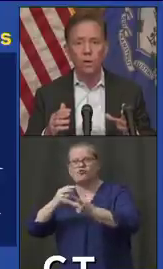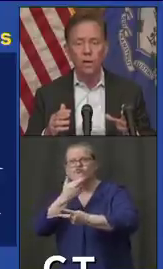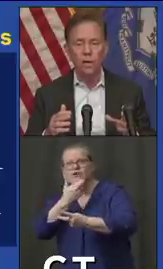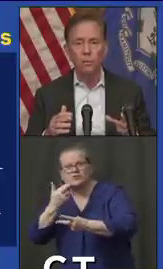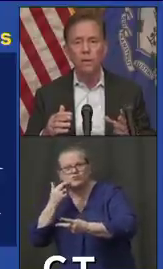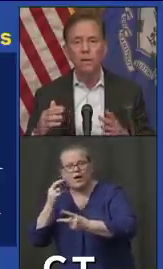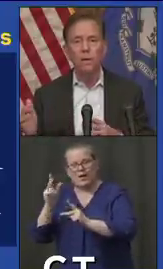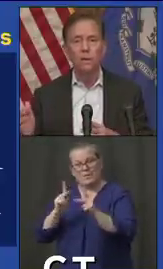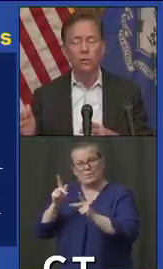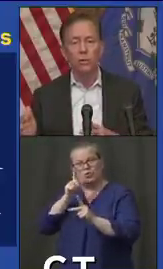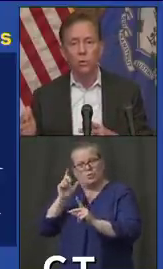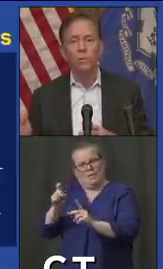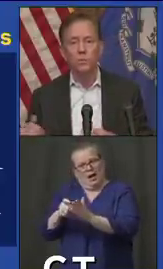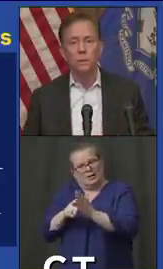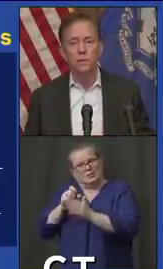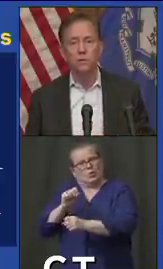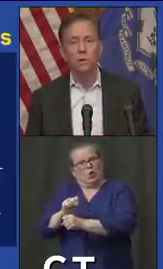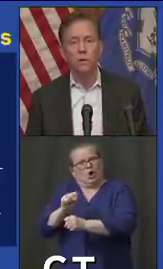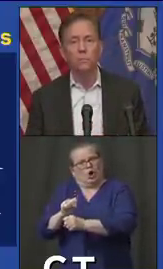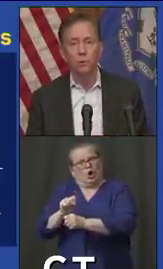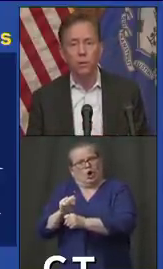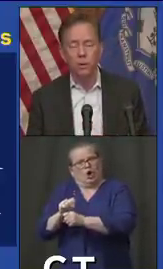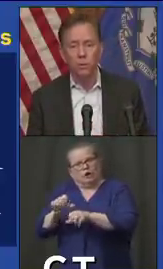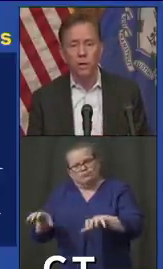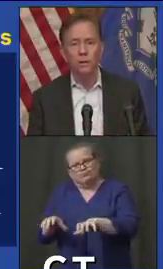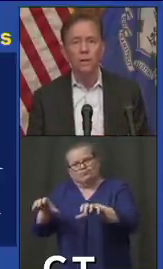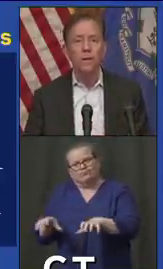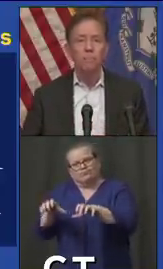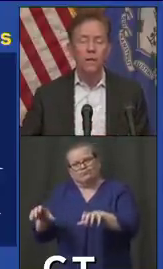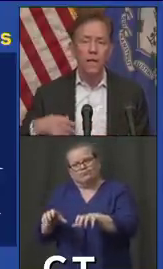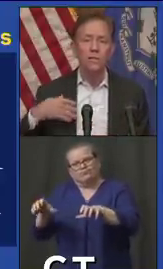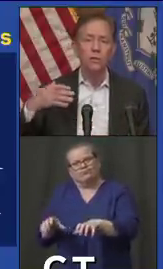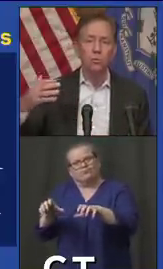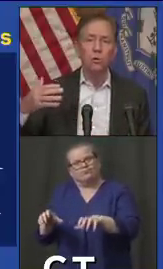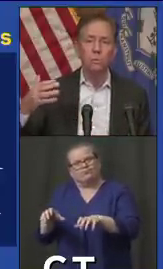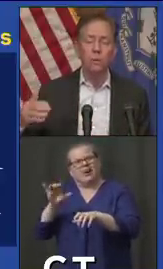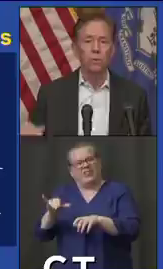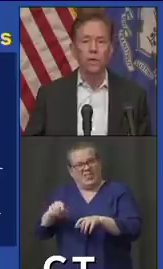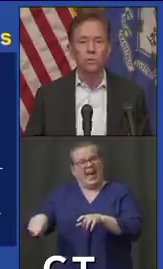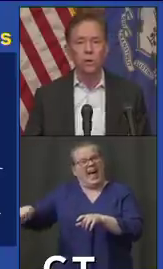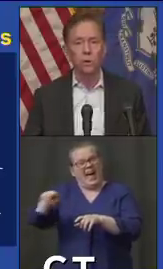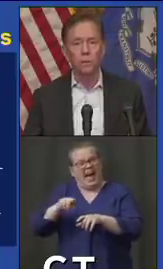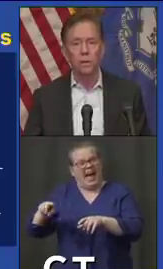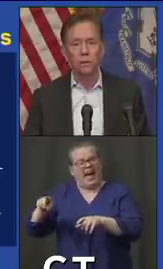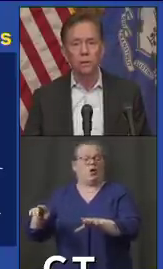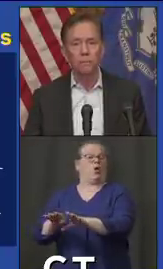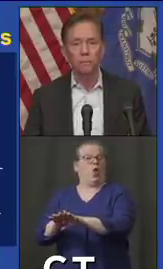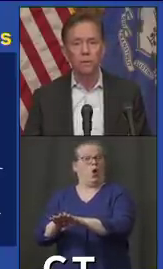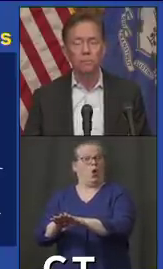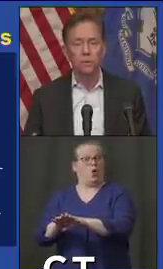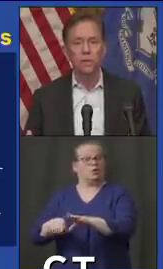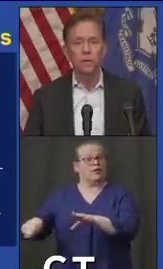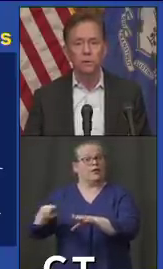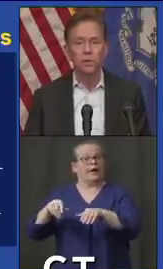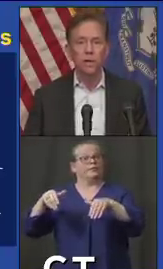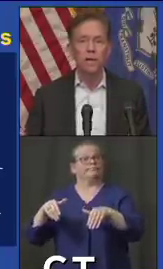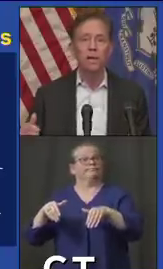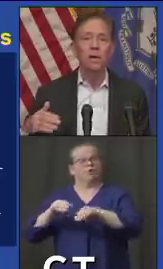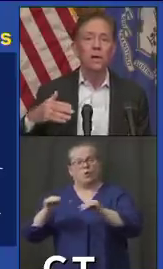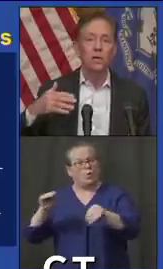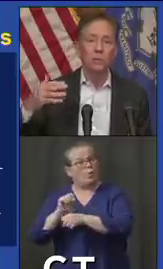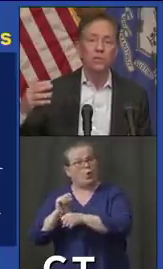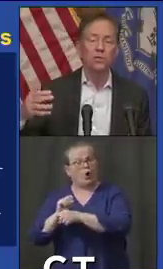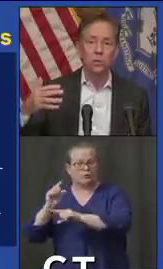overall economy, they're an enormous piece of our unemployment rate. And that's the group that we're going to talk about in particular